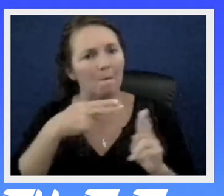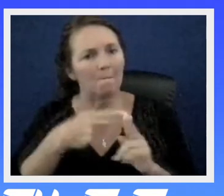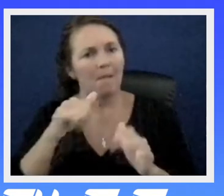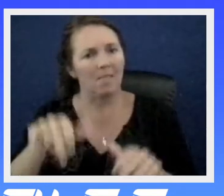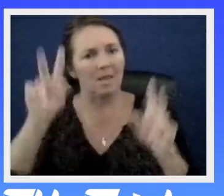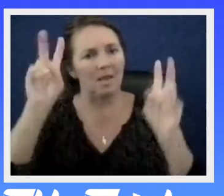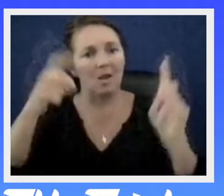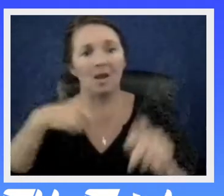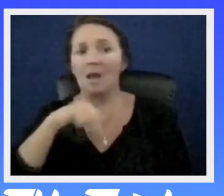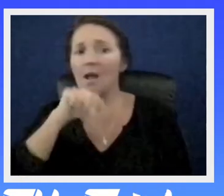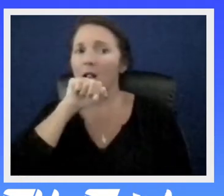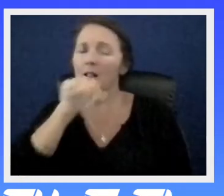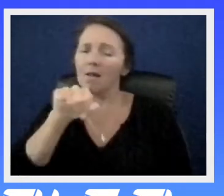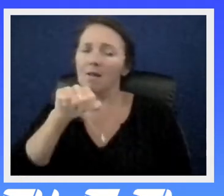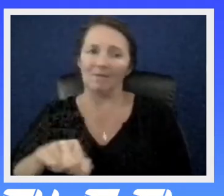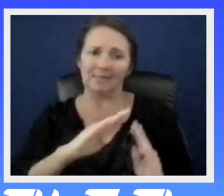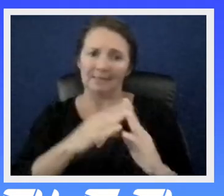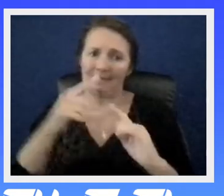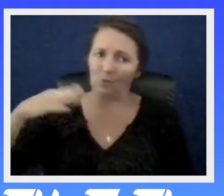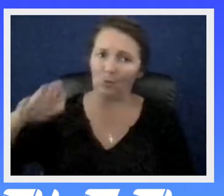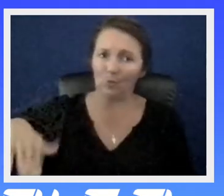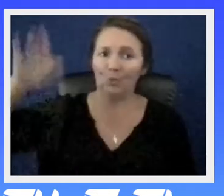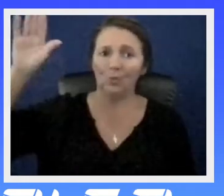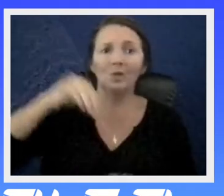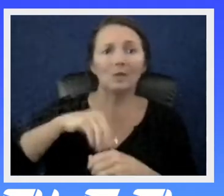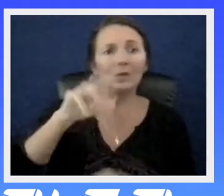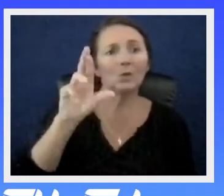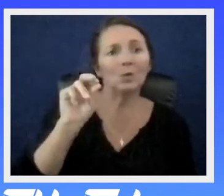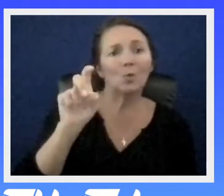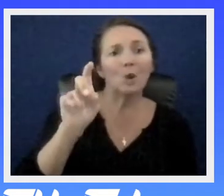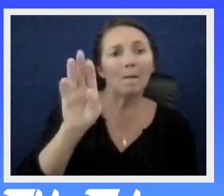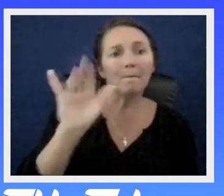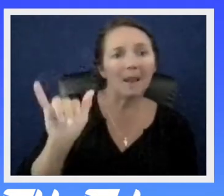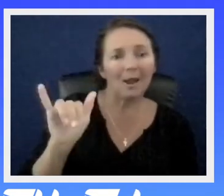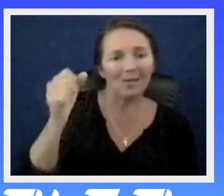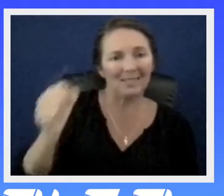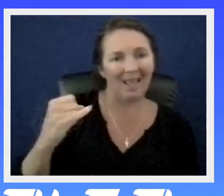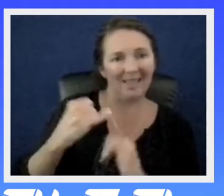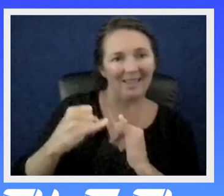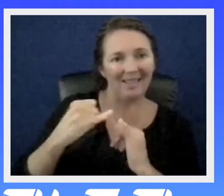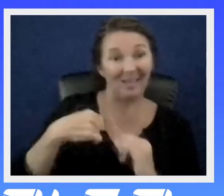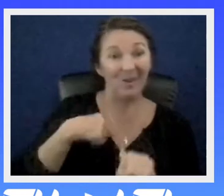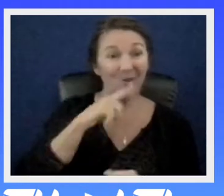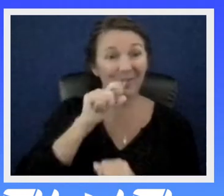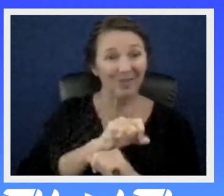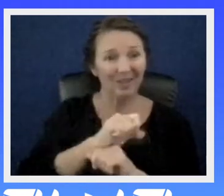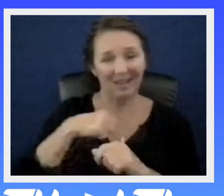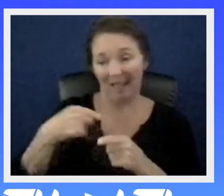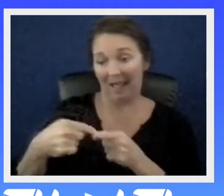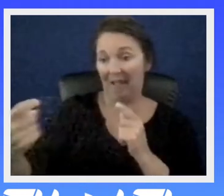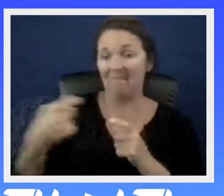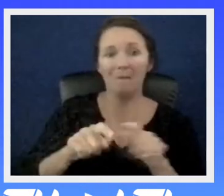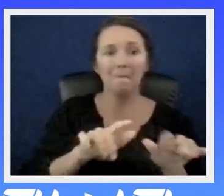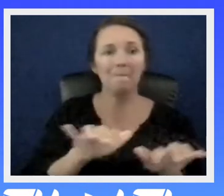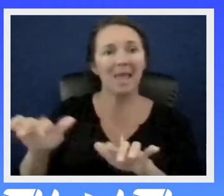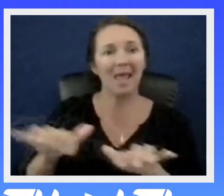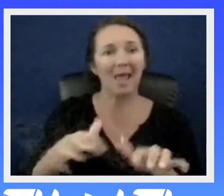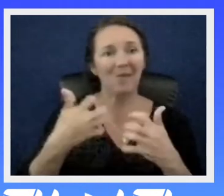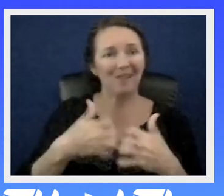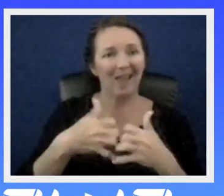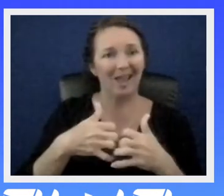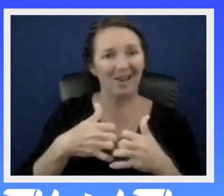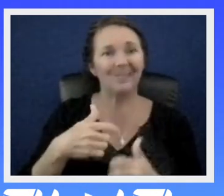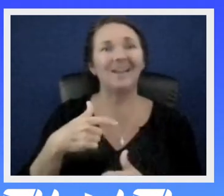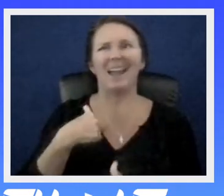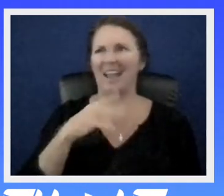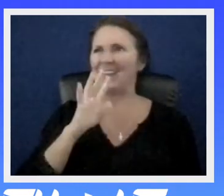city. I grew up here. I grew up in Roxbury in the South End. I actually at one point lived across from the Piano Factory, where I was recently talking about